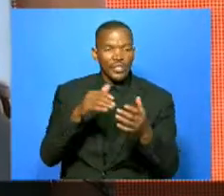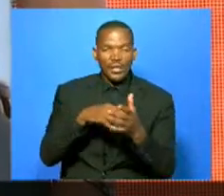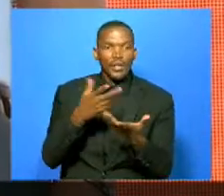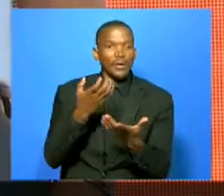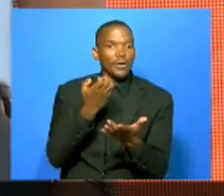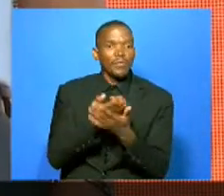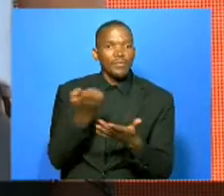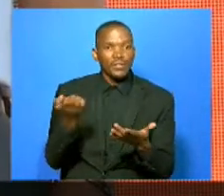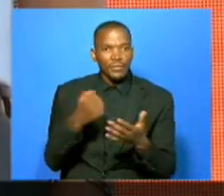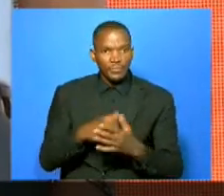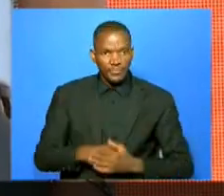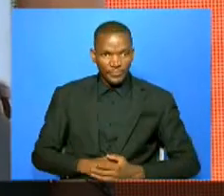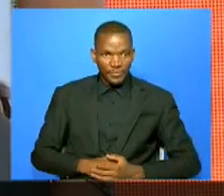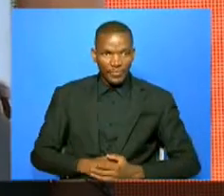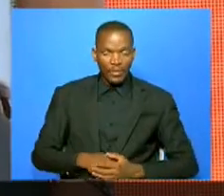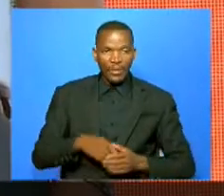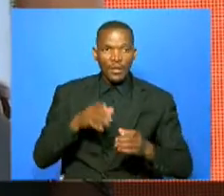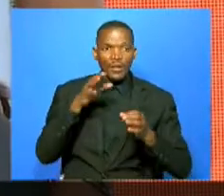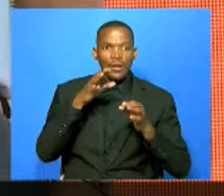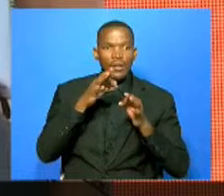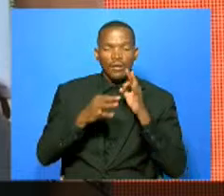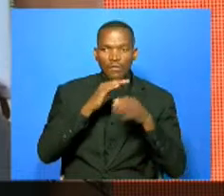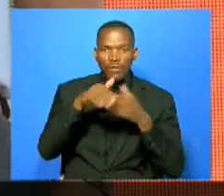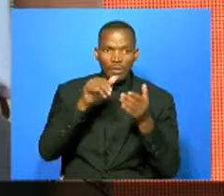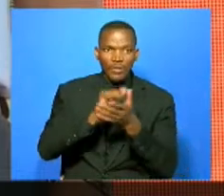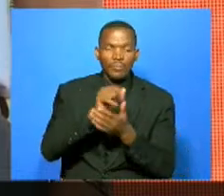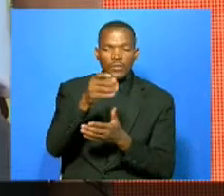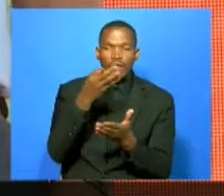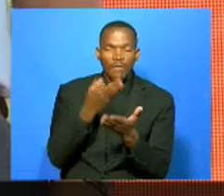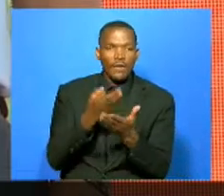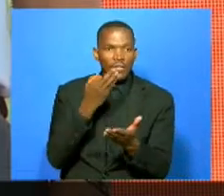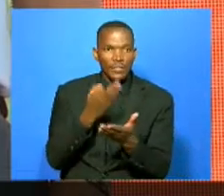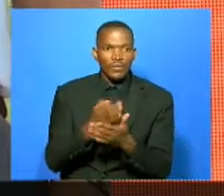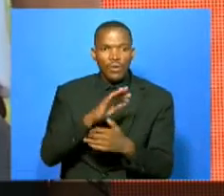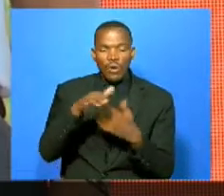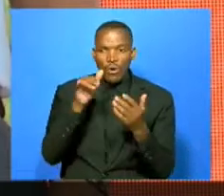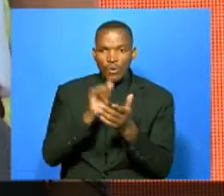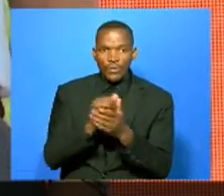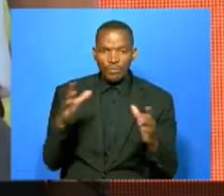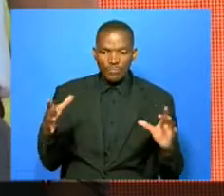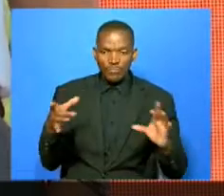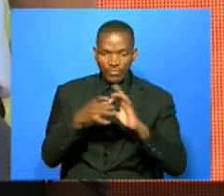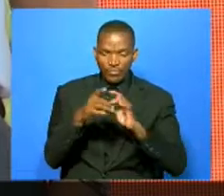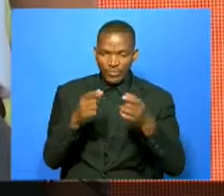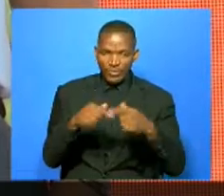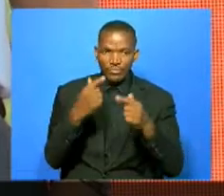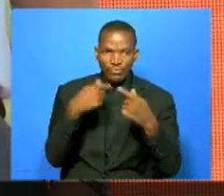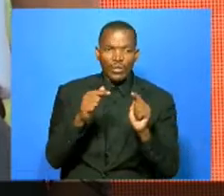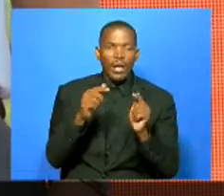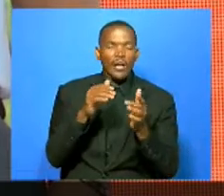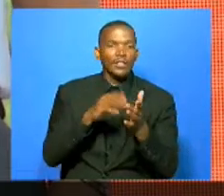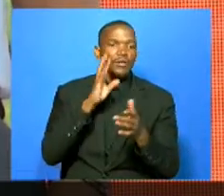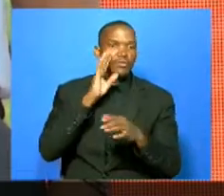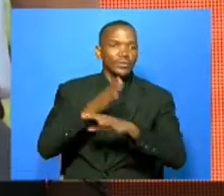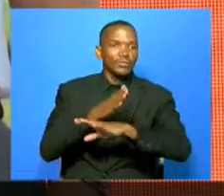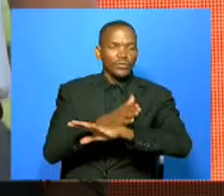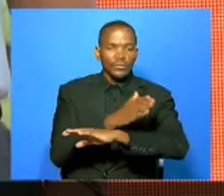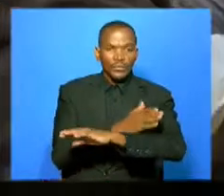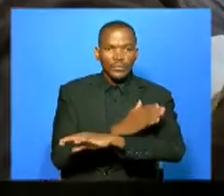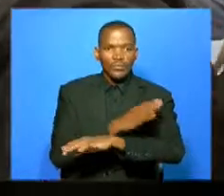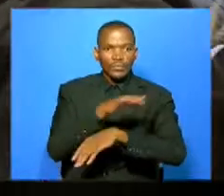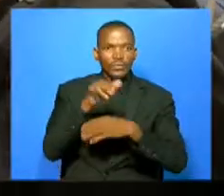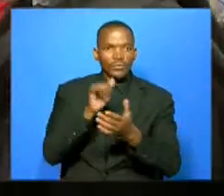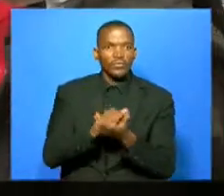equipment. When properly and timely financed, all these combined efforts will lead to improved